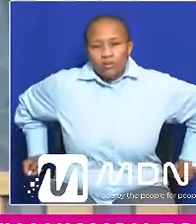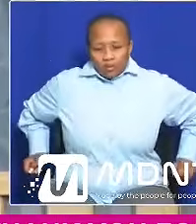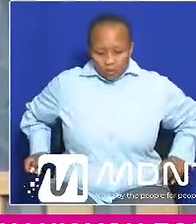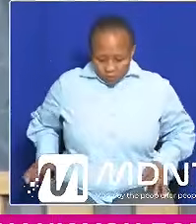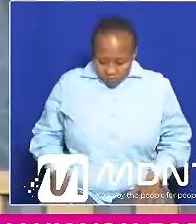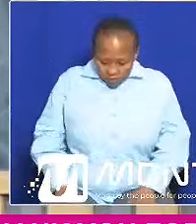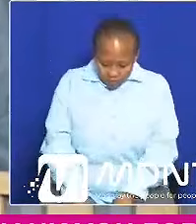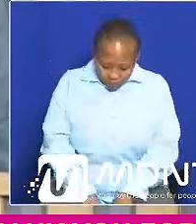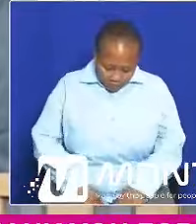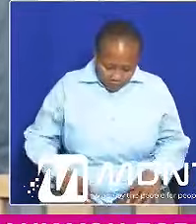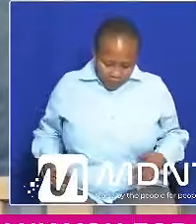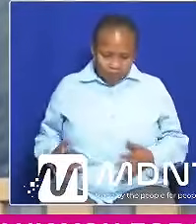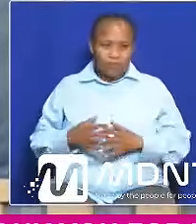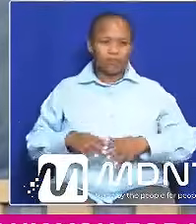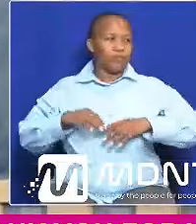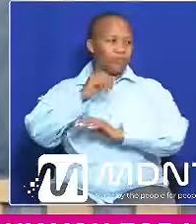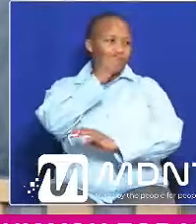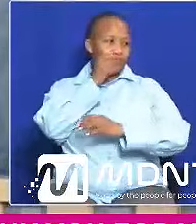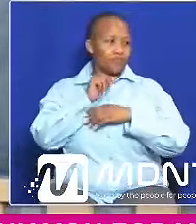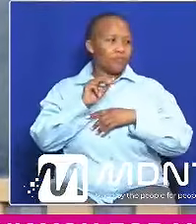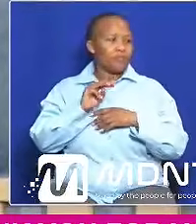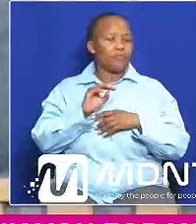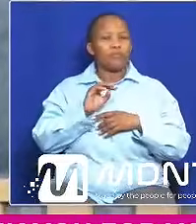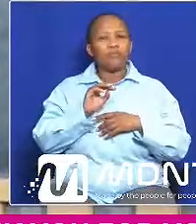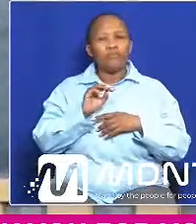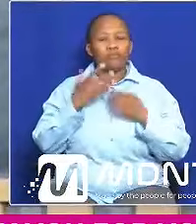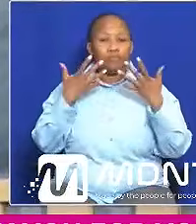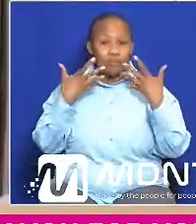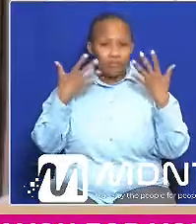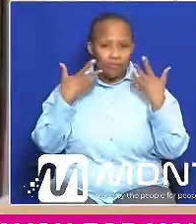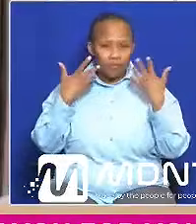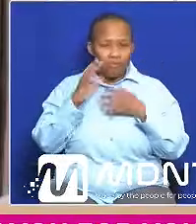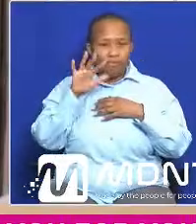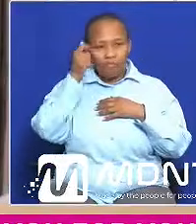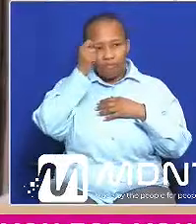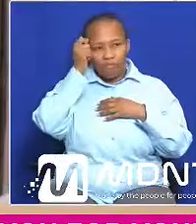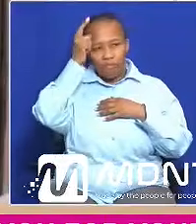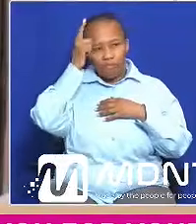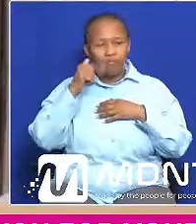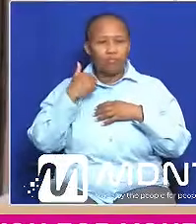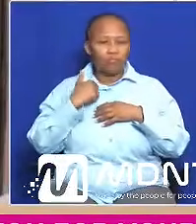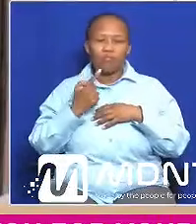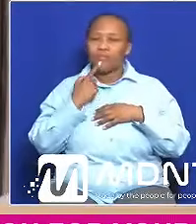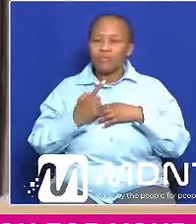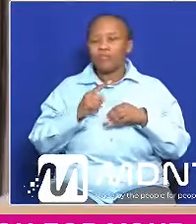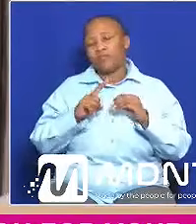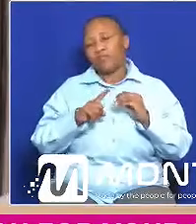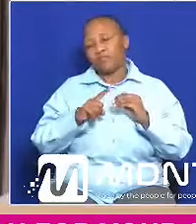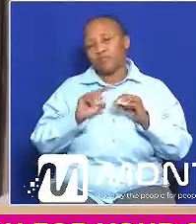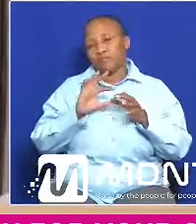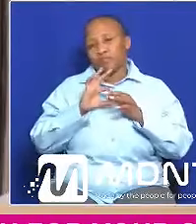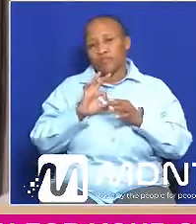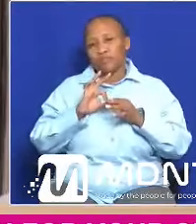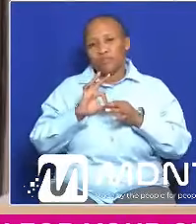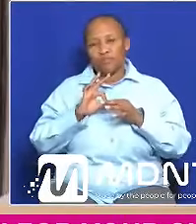Mr. Matlala, you understood what I was saying about the relationship between the chats we are looking at from page 56 and